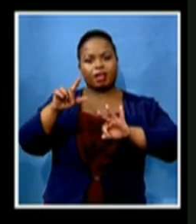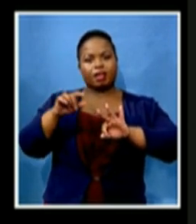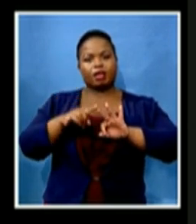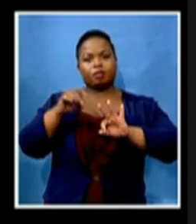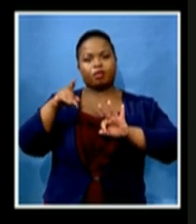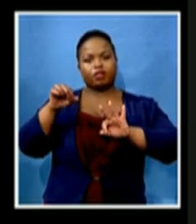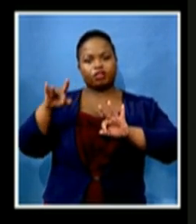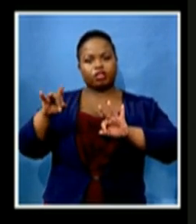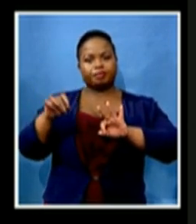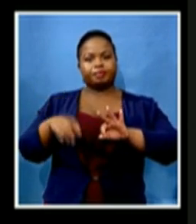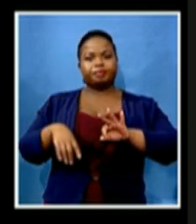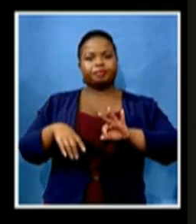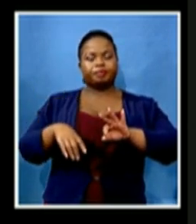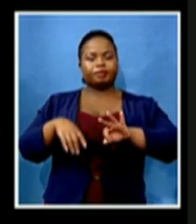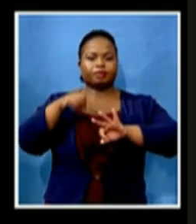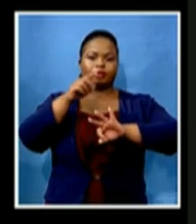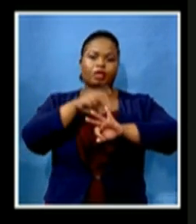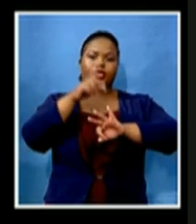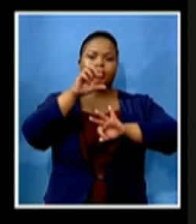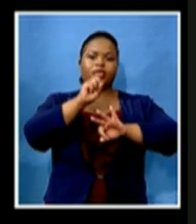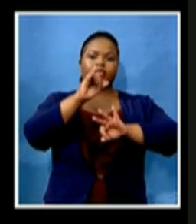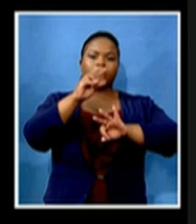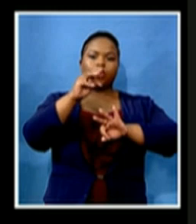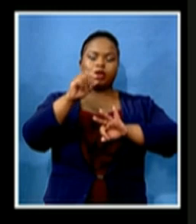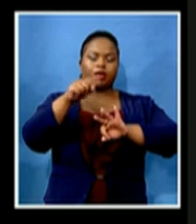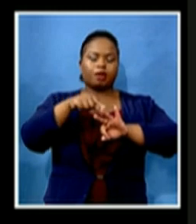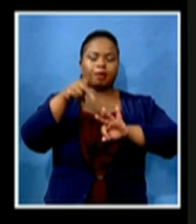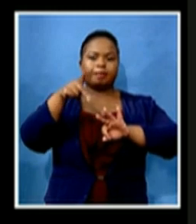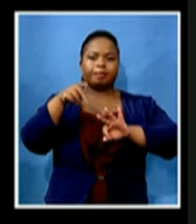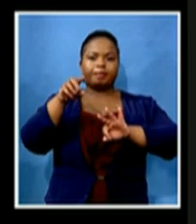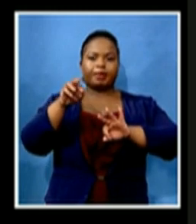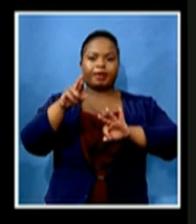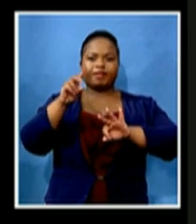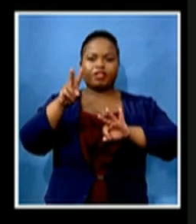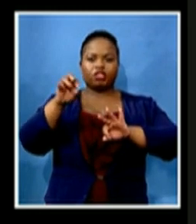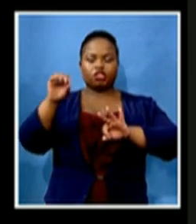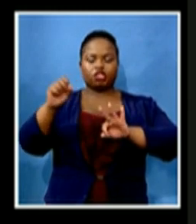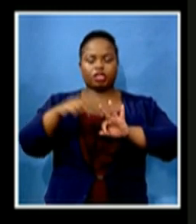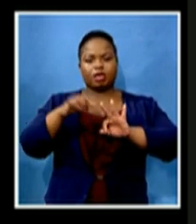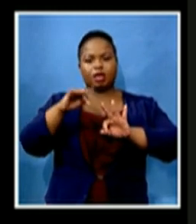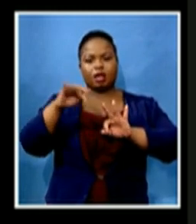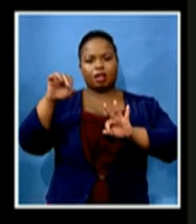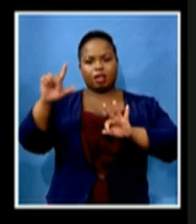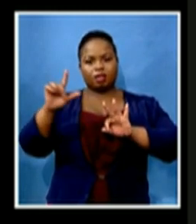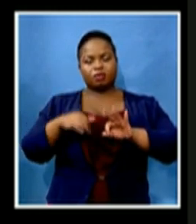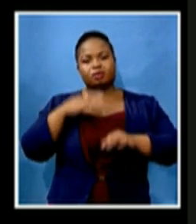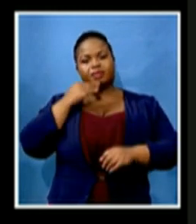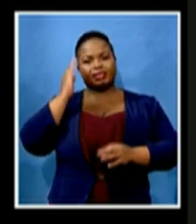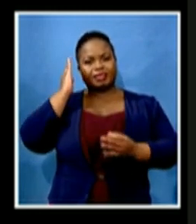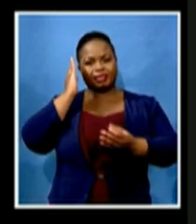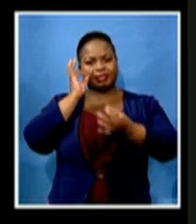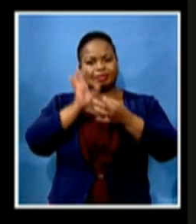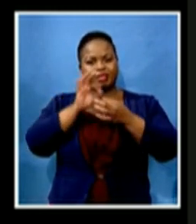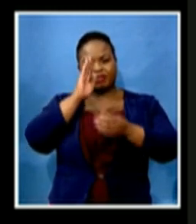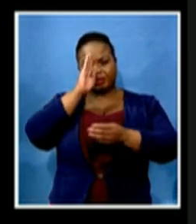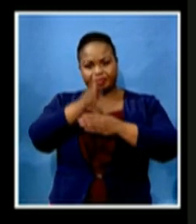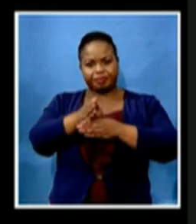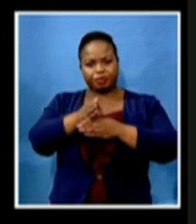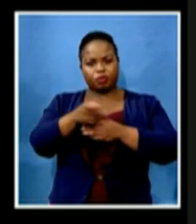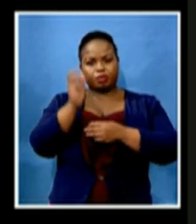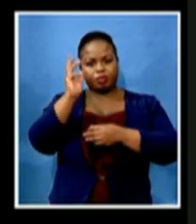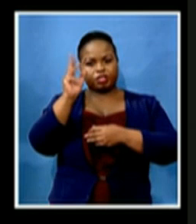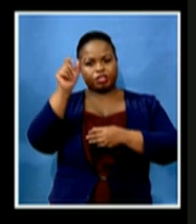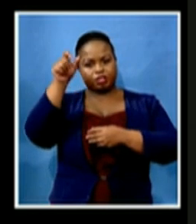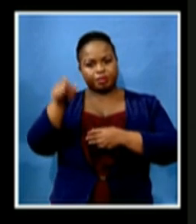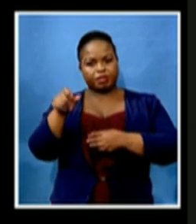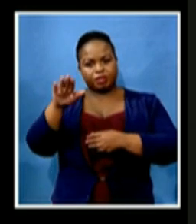3 questions. Please do try to direct your questions specifically to the modeler that you would like to ask the